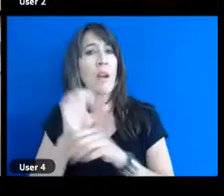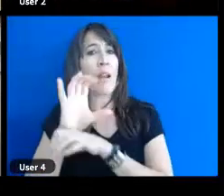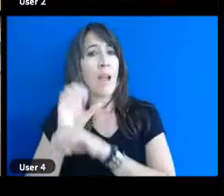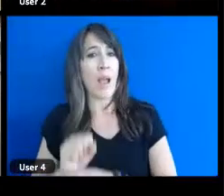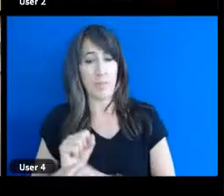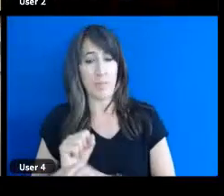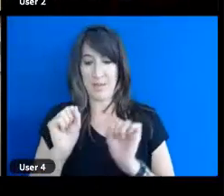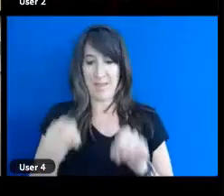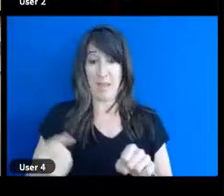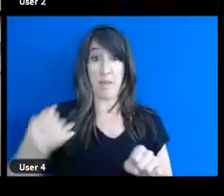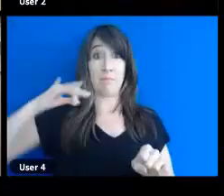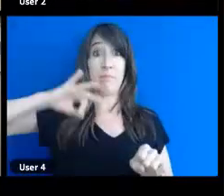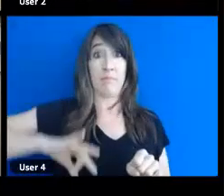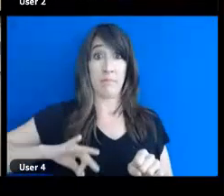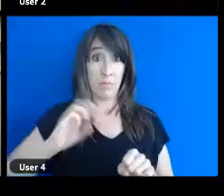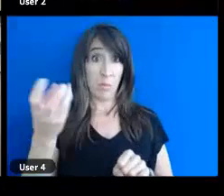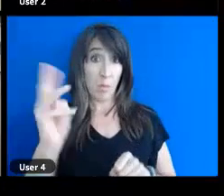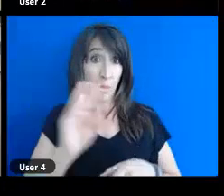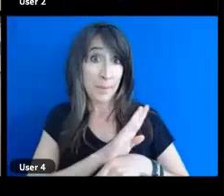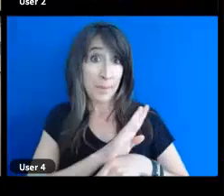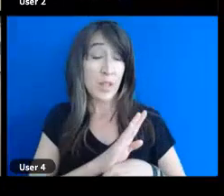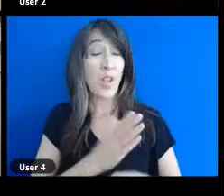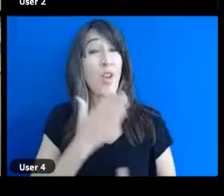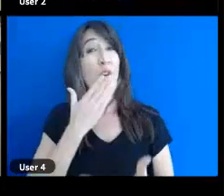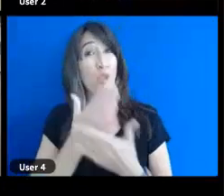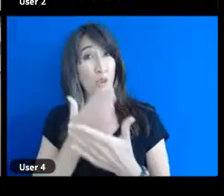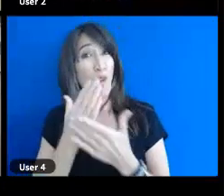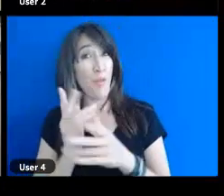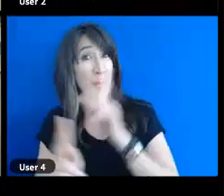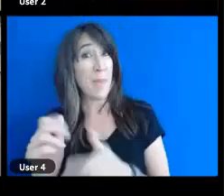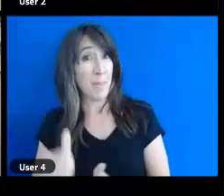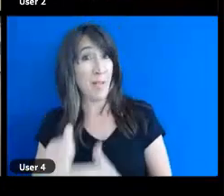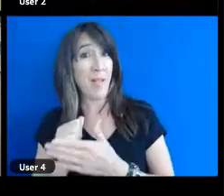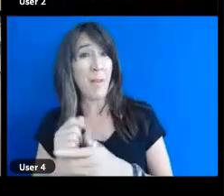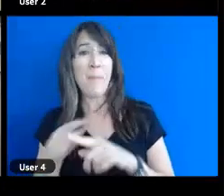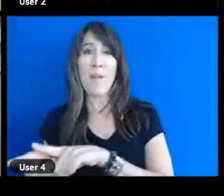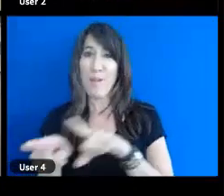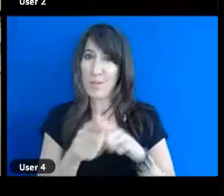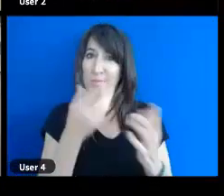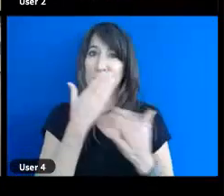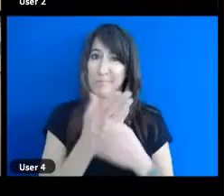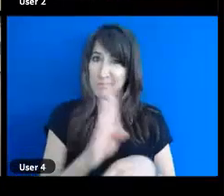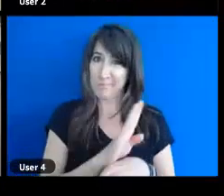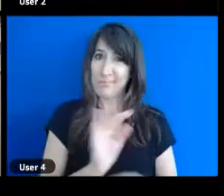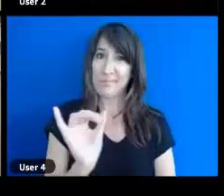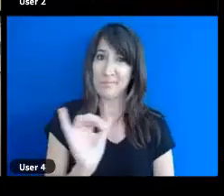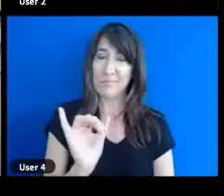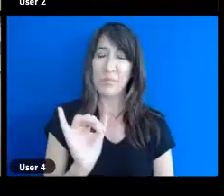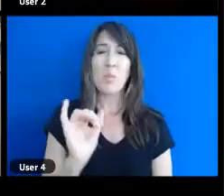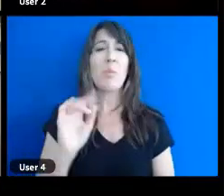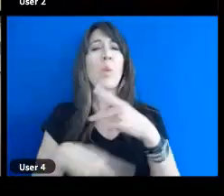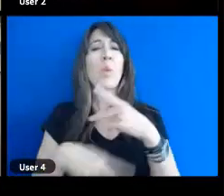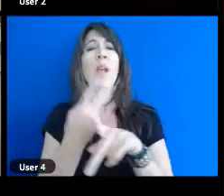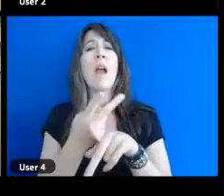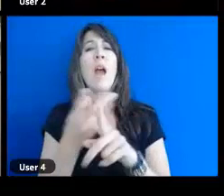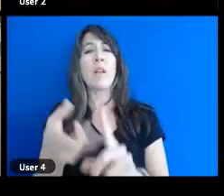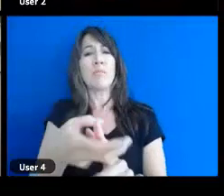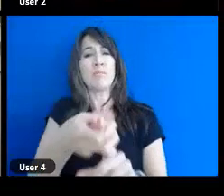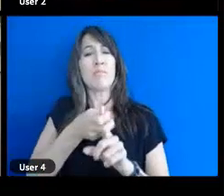and how they actually benefit your business. So they're good for people, but they're also really good for business. What are the